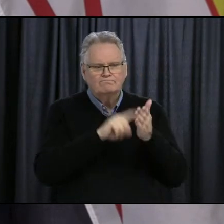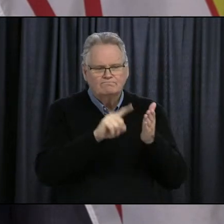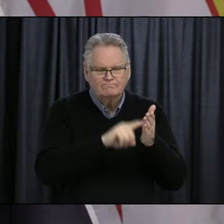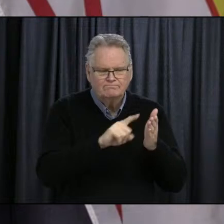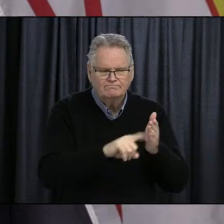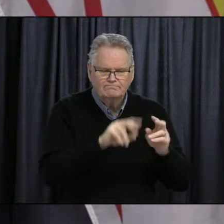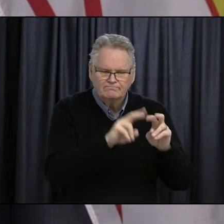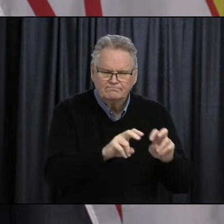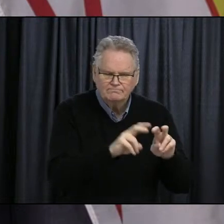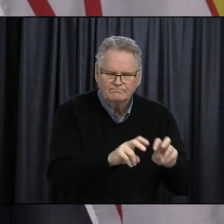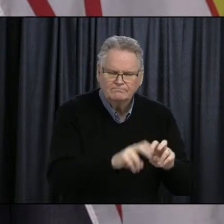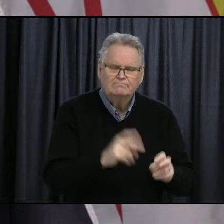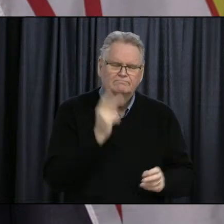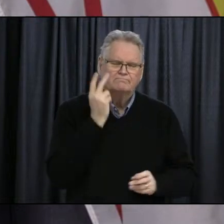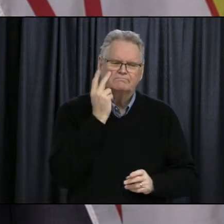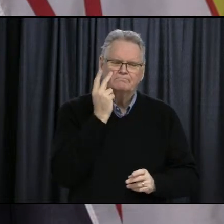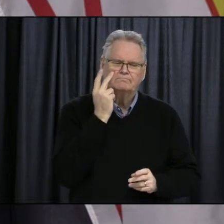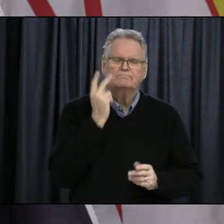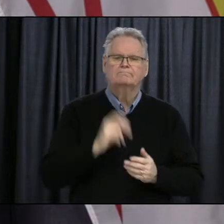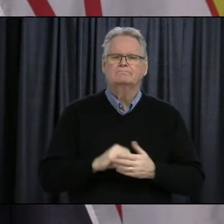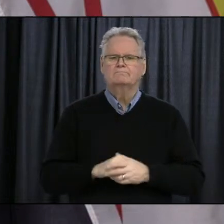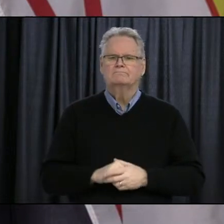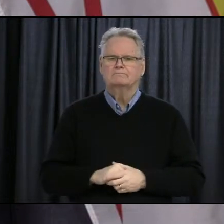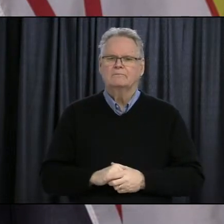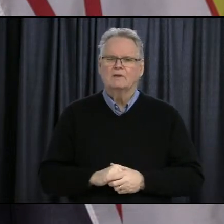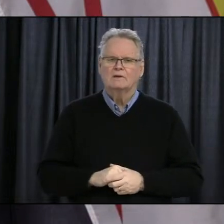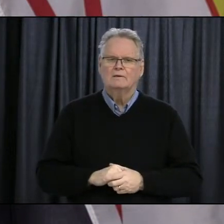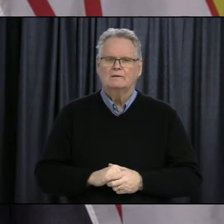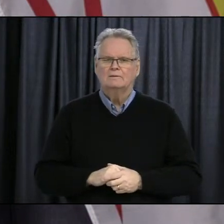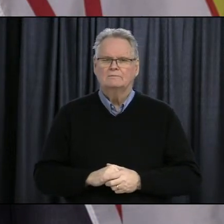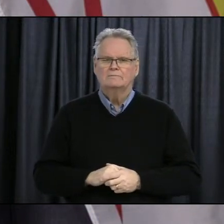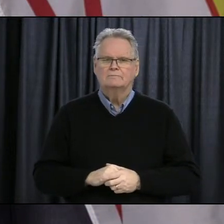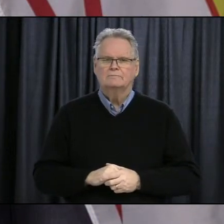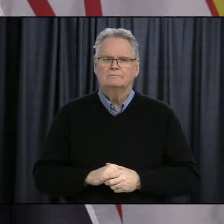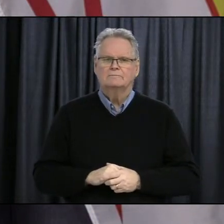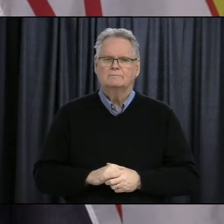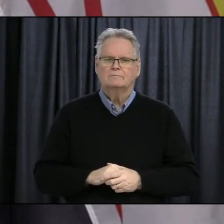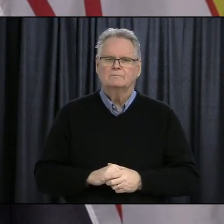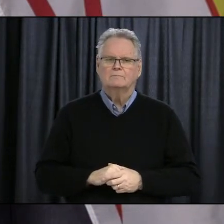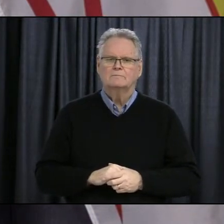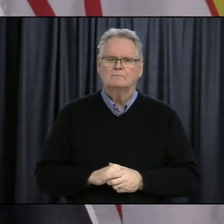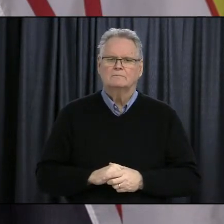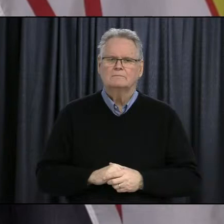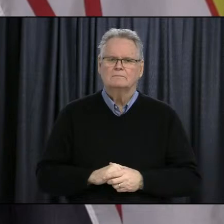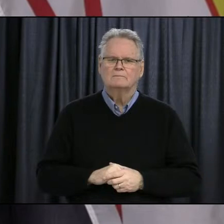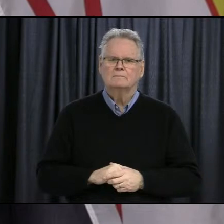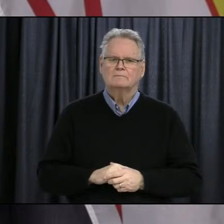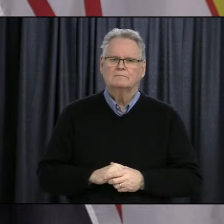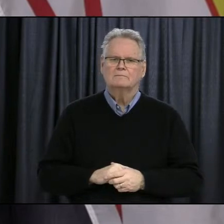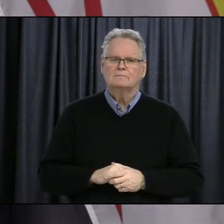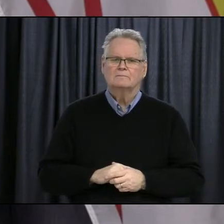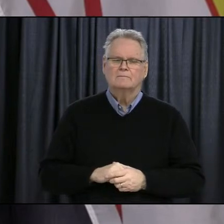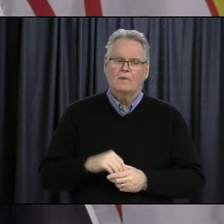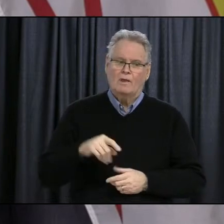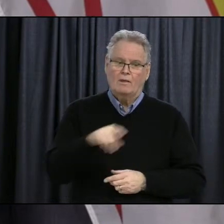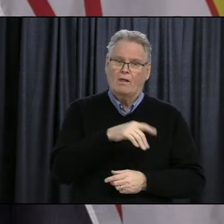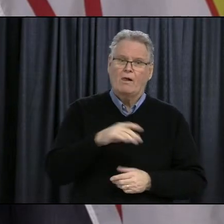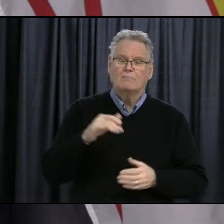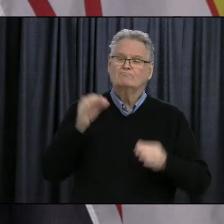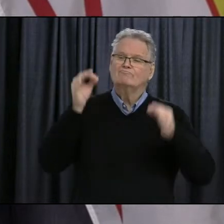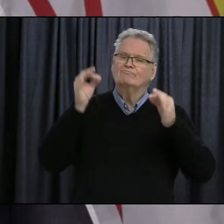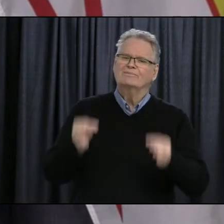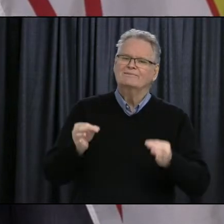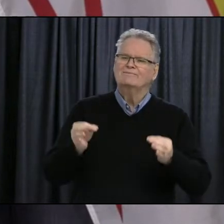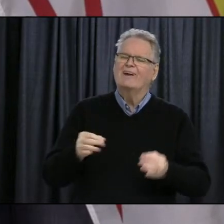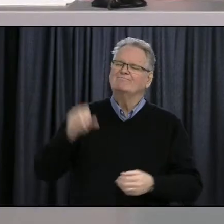we would have to do some deeper research into that before we would make that recommendation. Okay,